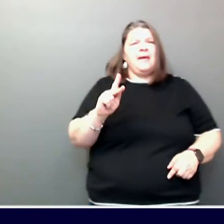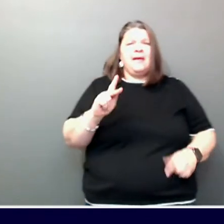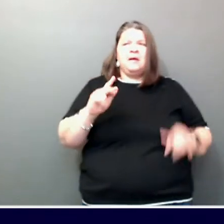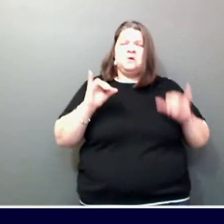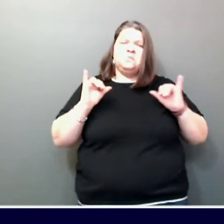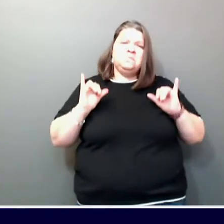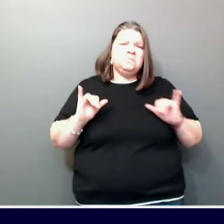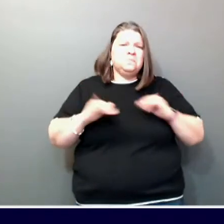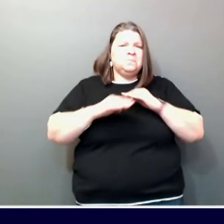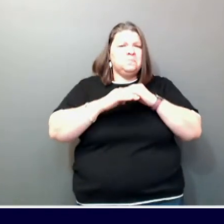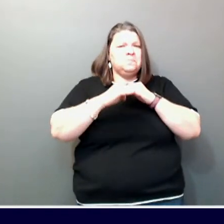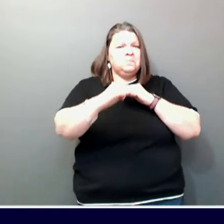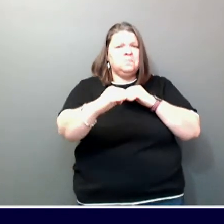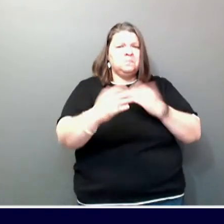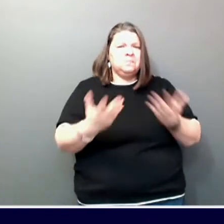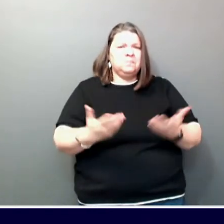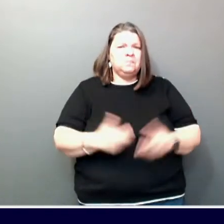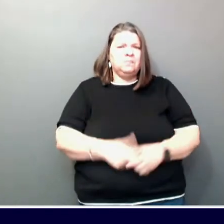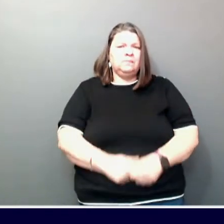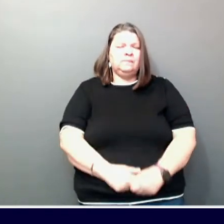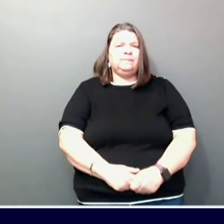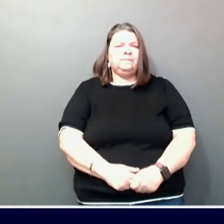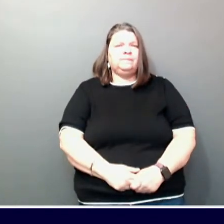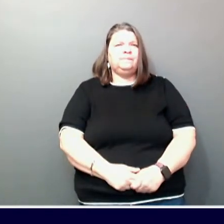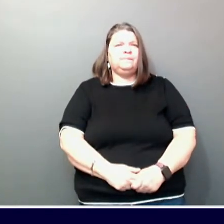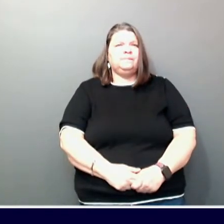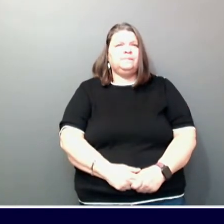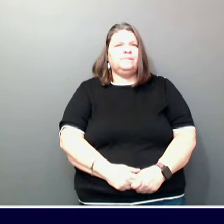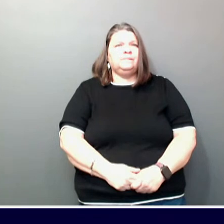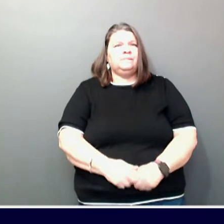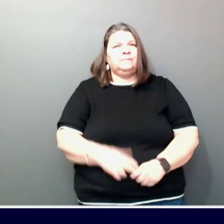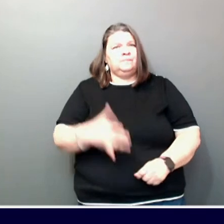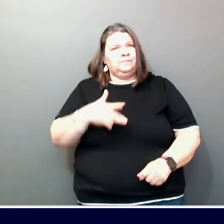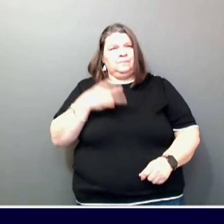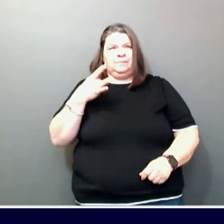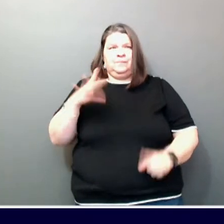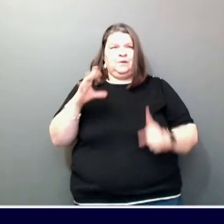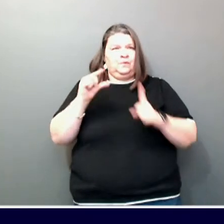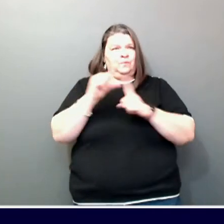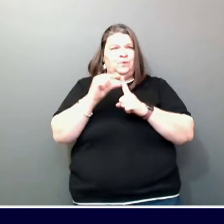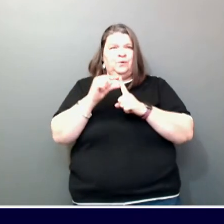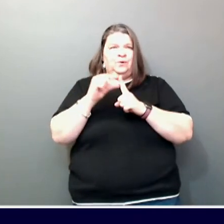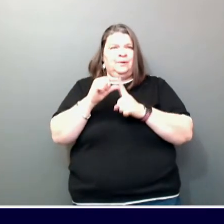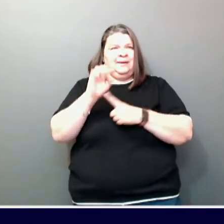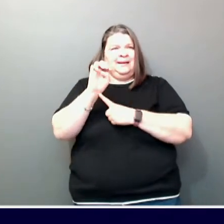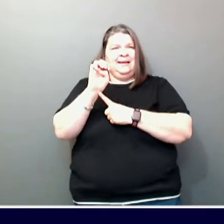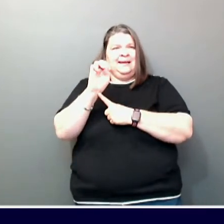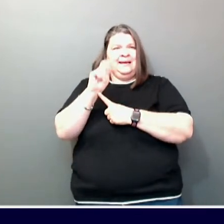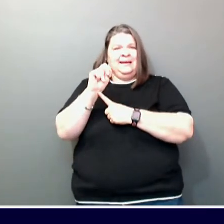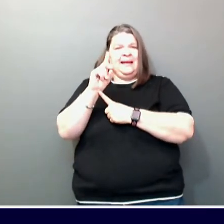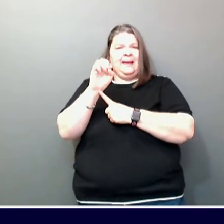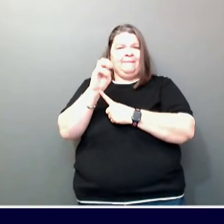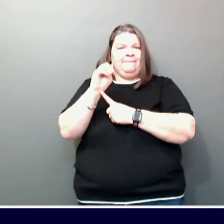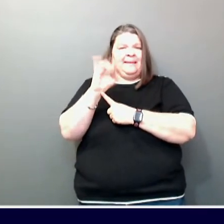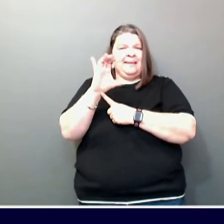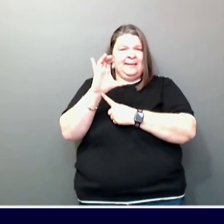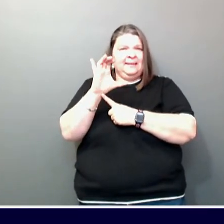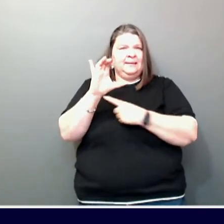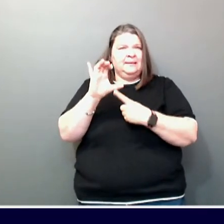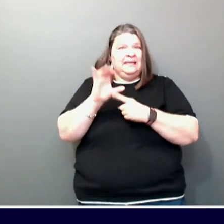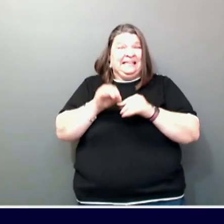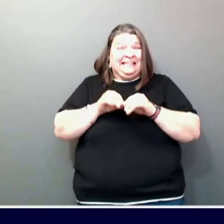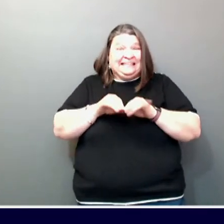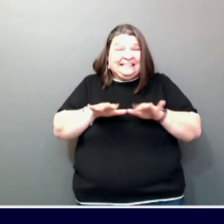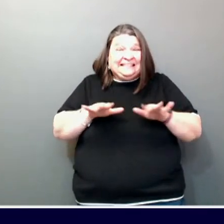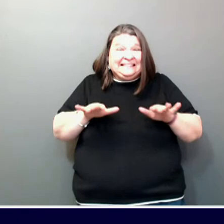want to say endemic, but, think of COVID more as like the seasonal flu. It can be lethal, it can be dangerous, but it's something that we